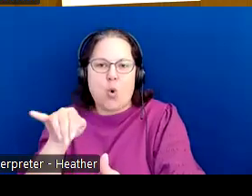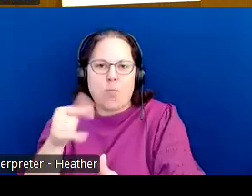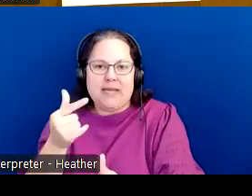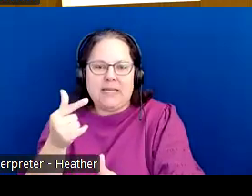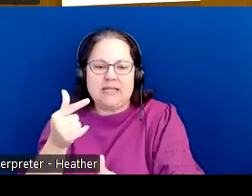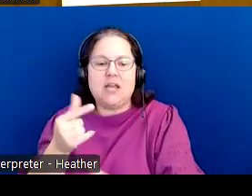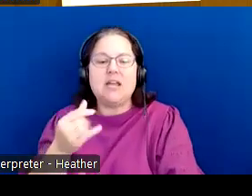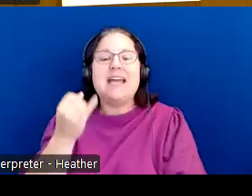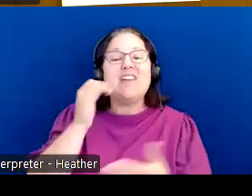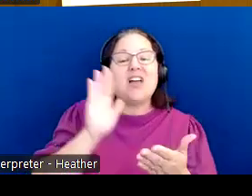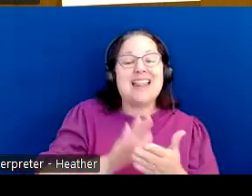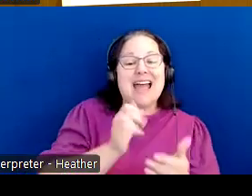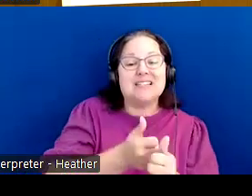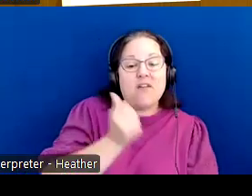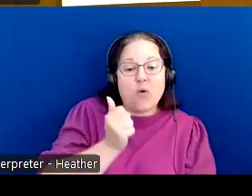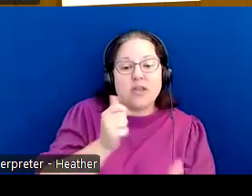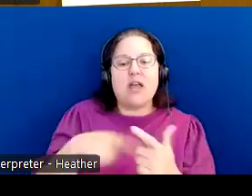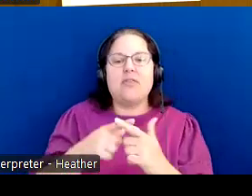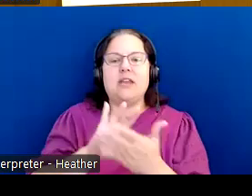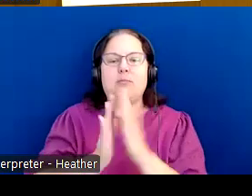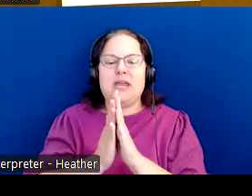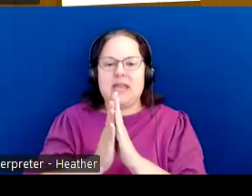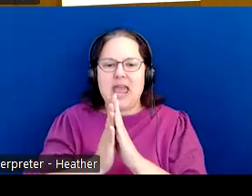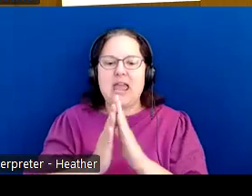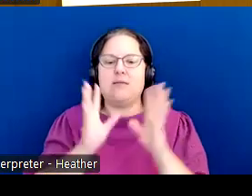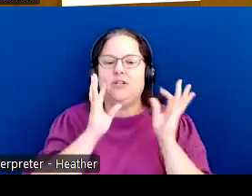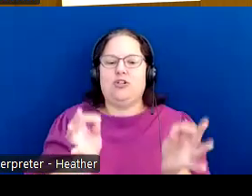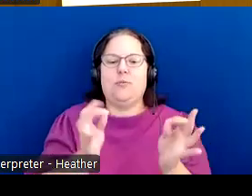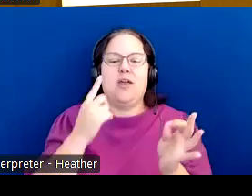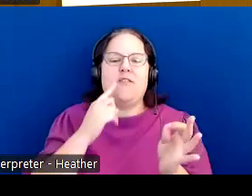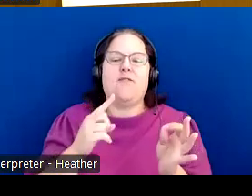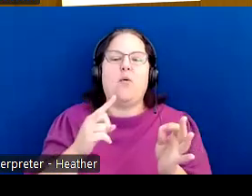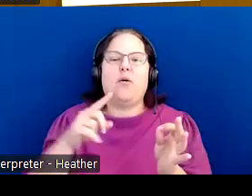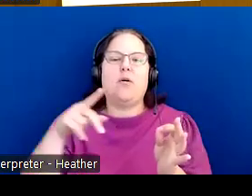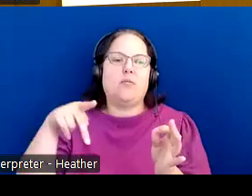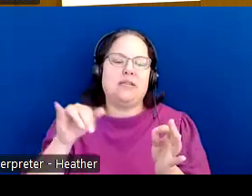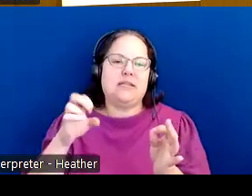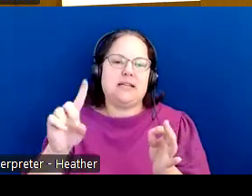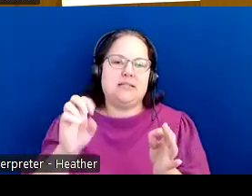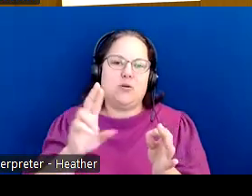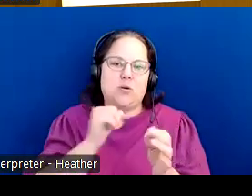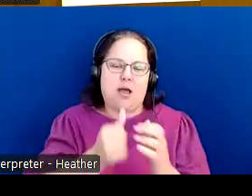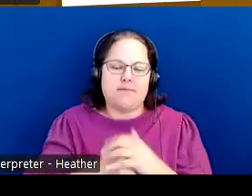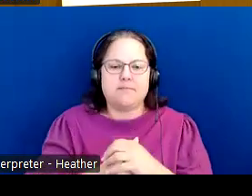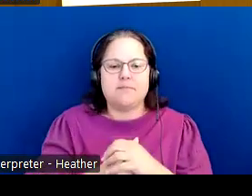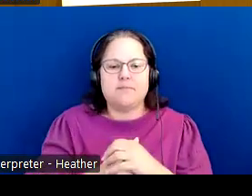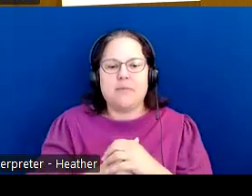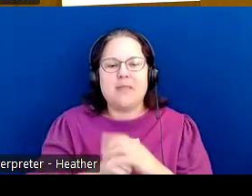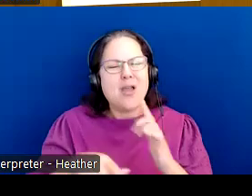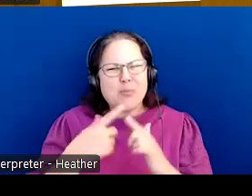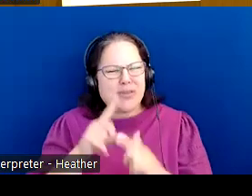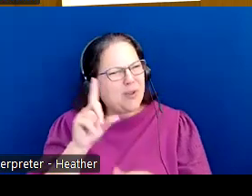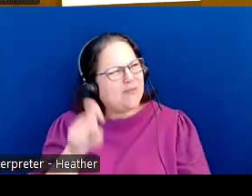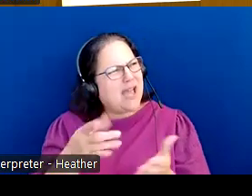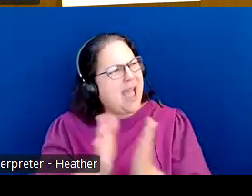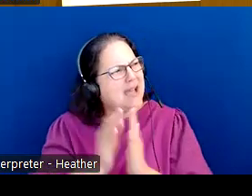avoidant coping strategies was a mediator between pre-burn mental health and development of PTSD. But the question then becomes, well, where do